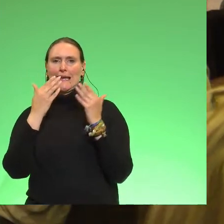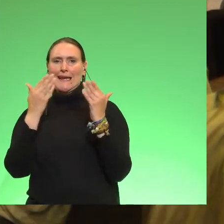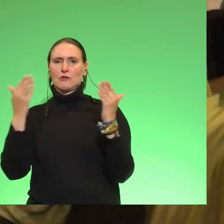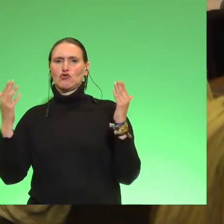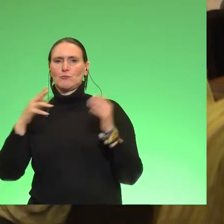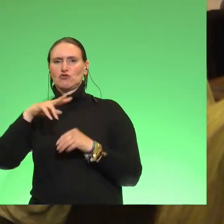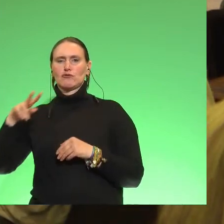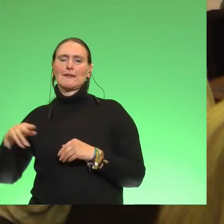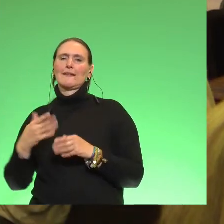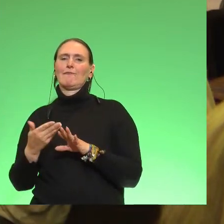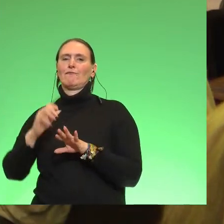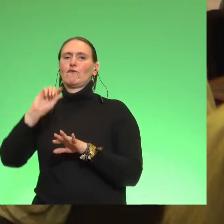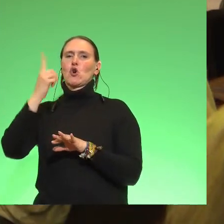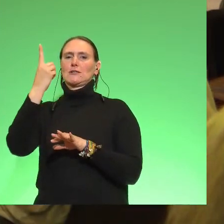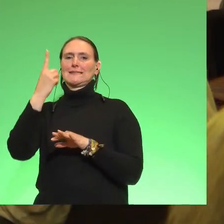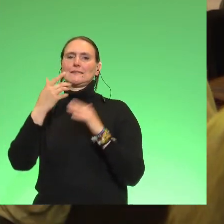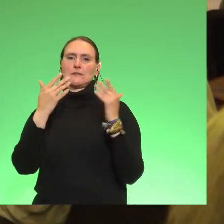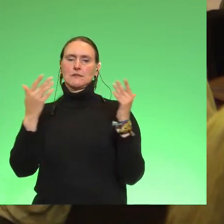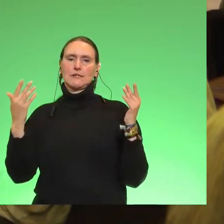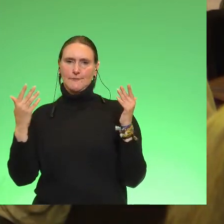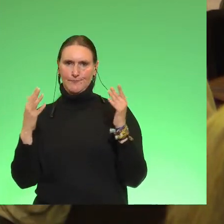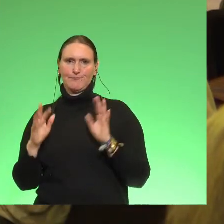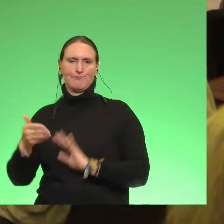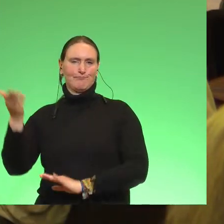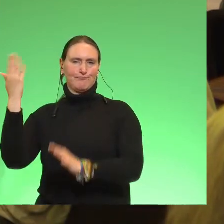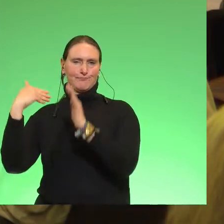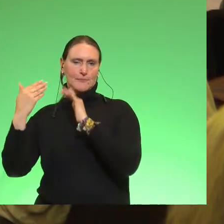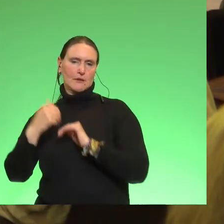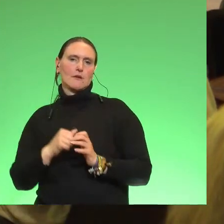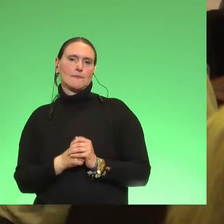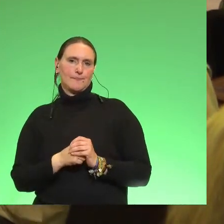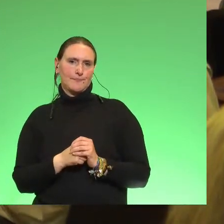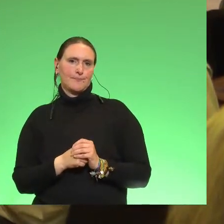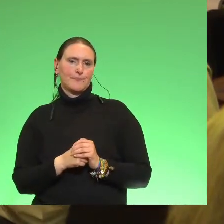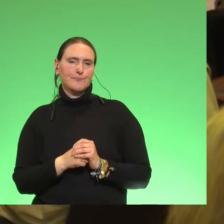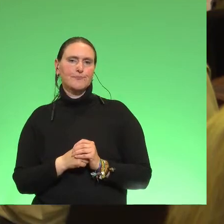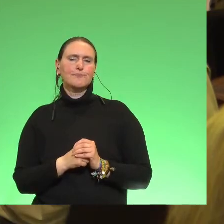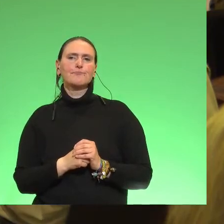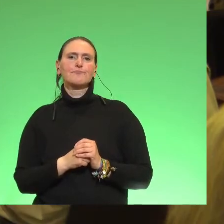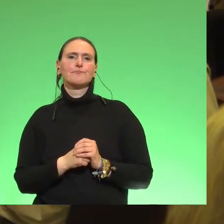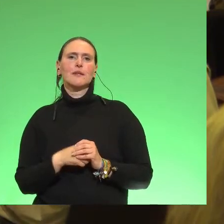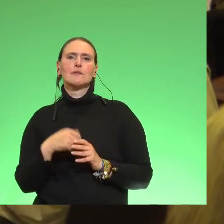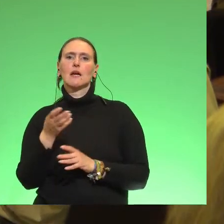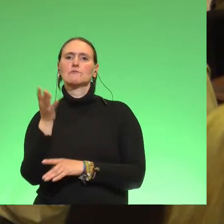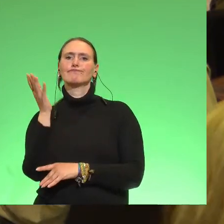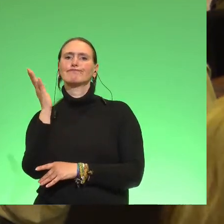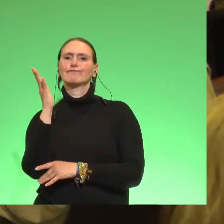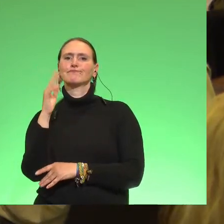century. The talk will be started at 4 p.m. And